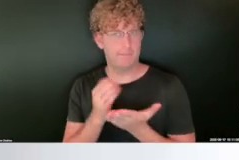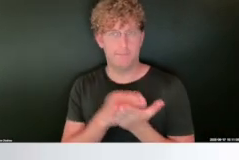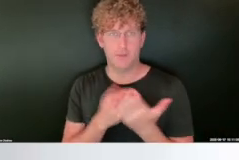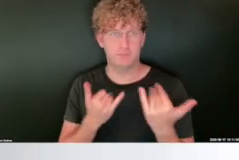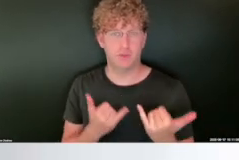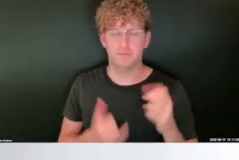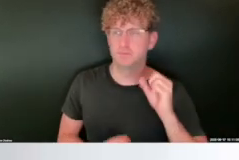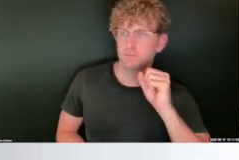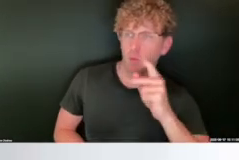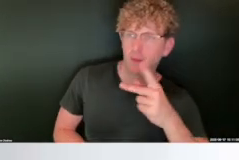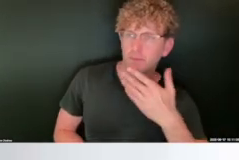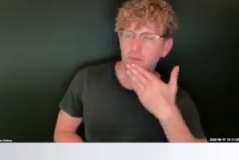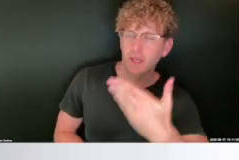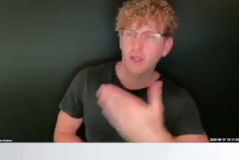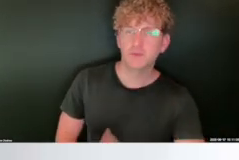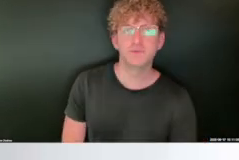so much.